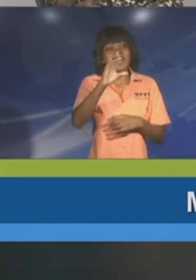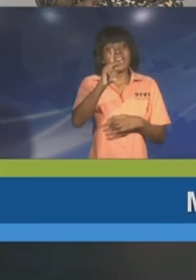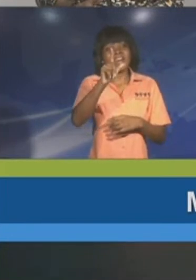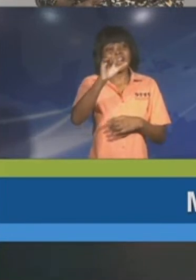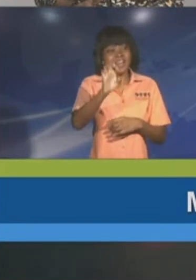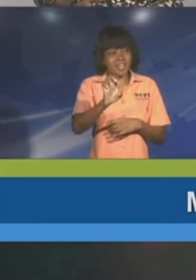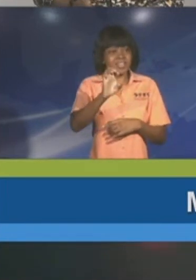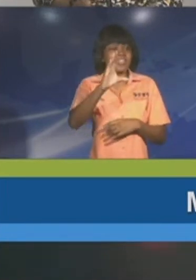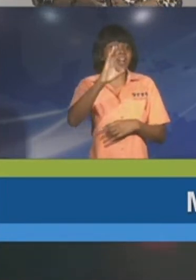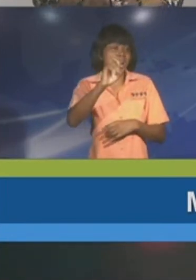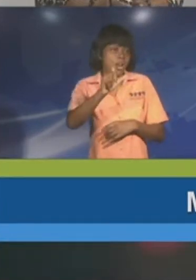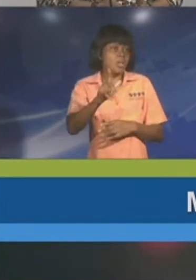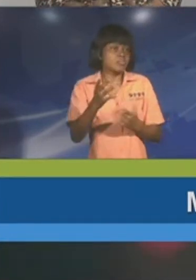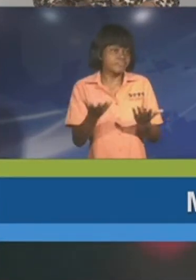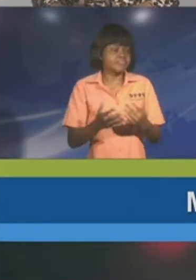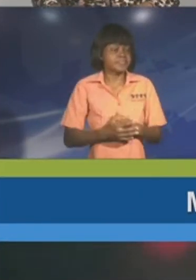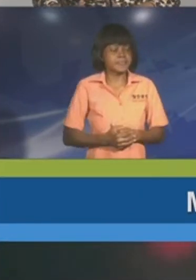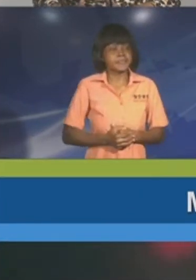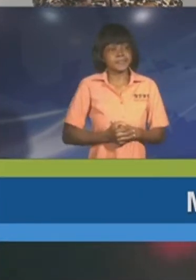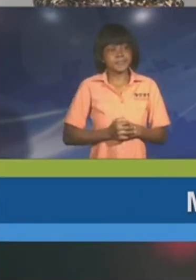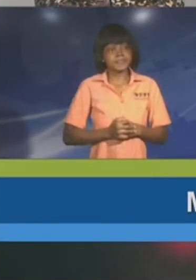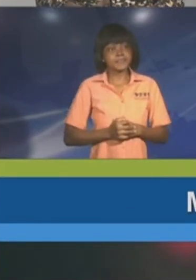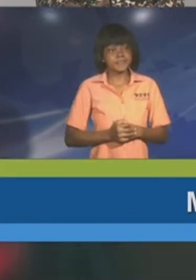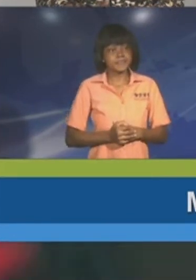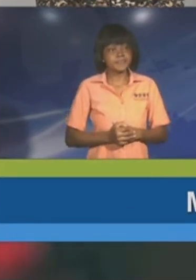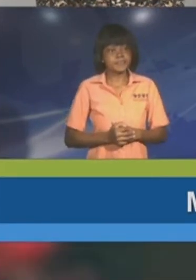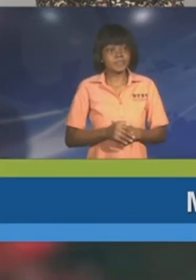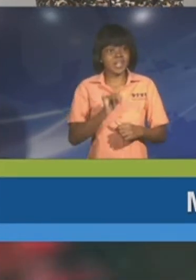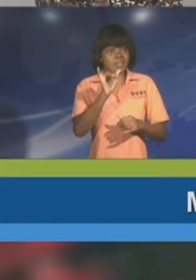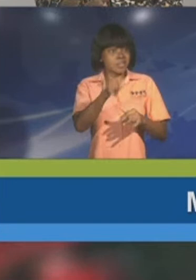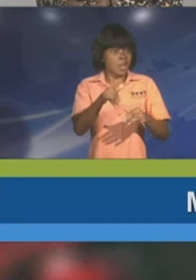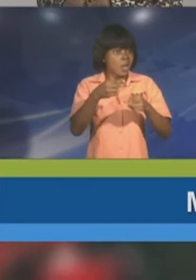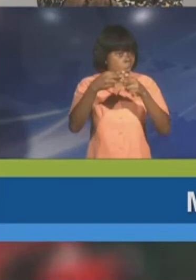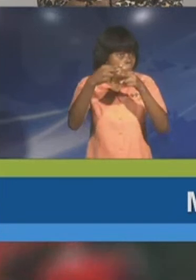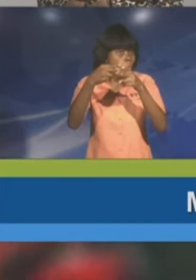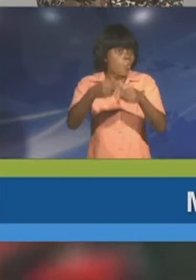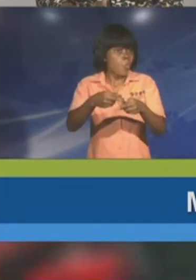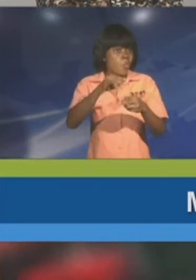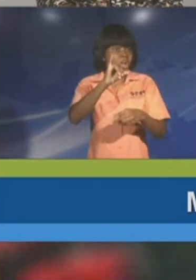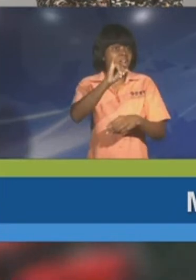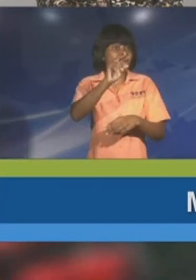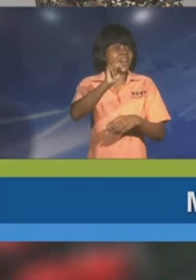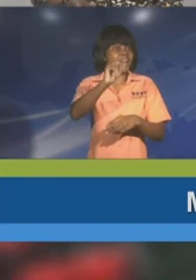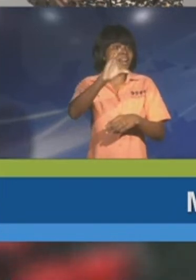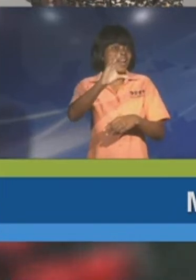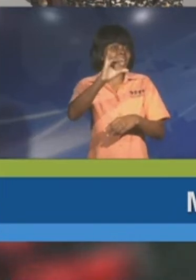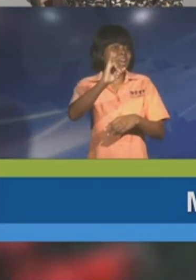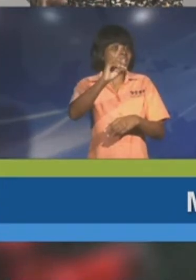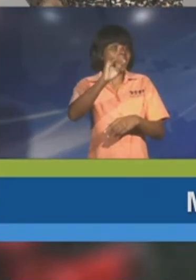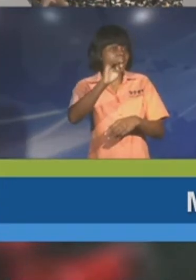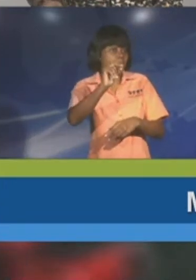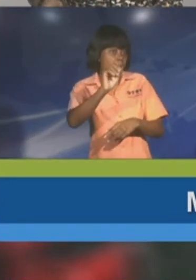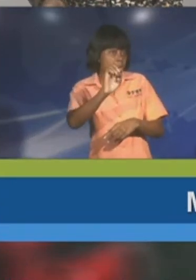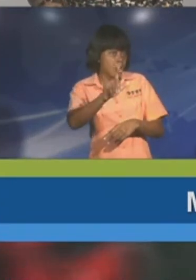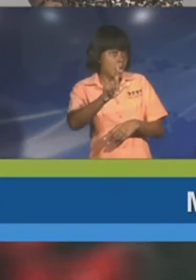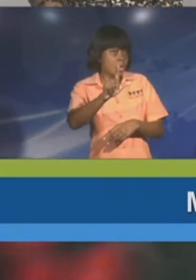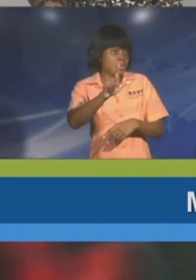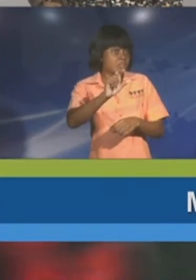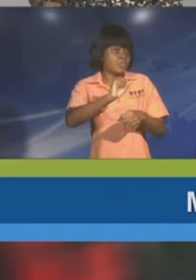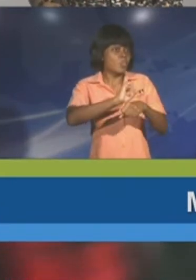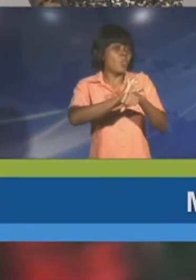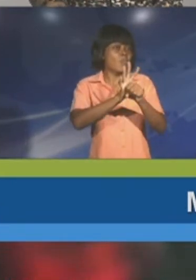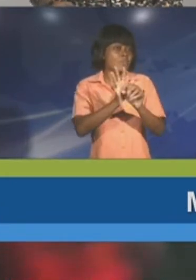with Omicron, it's been 100% so far incidental. We have had admissions to hospital, but it has not